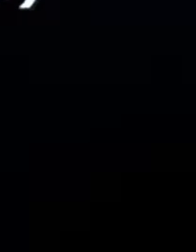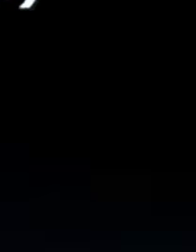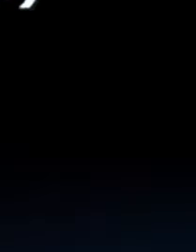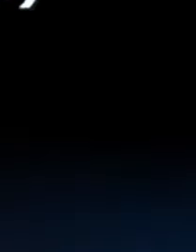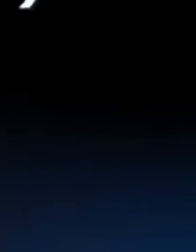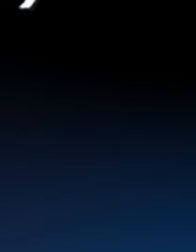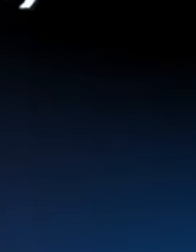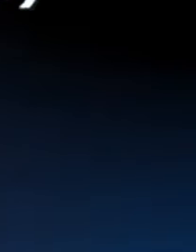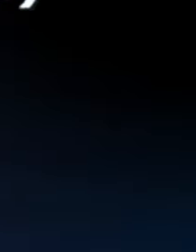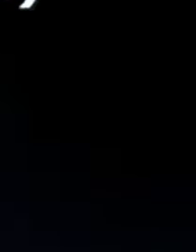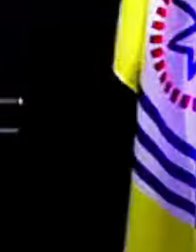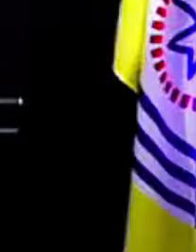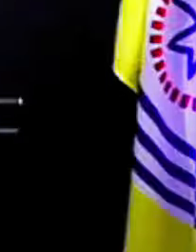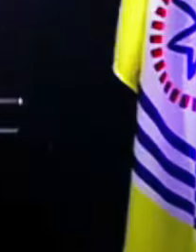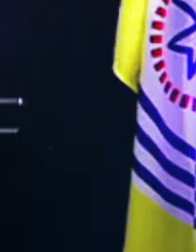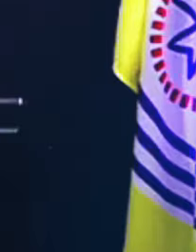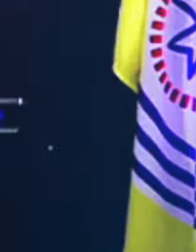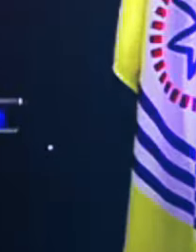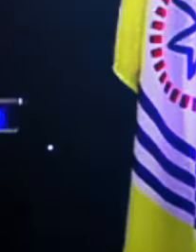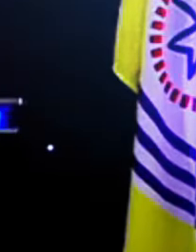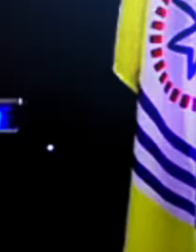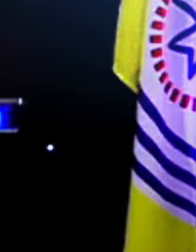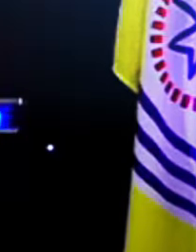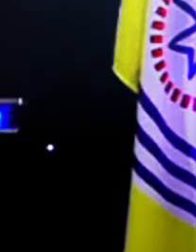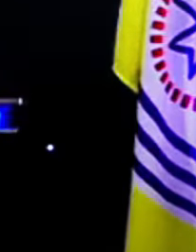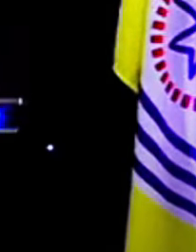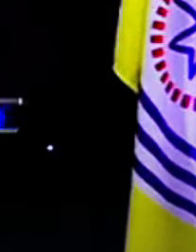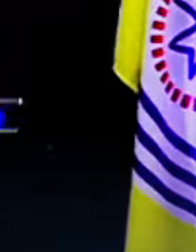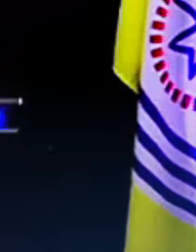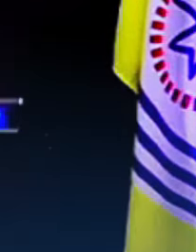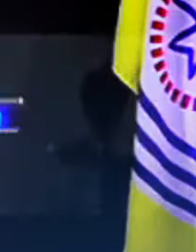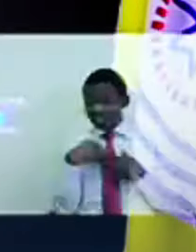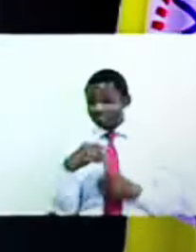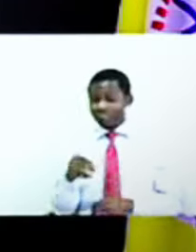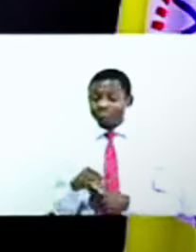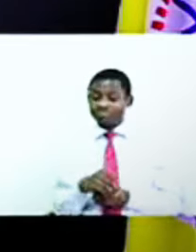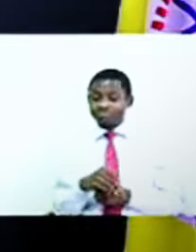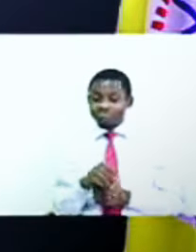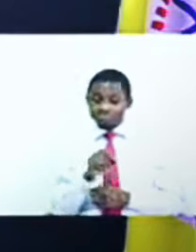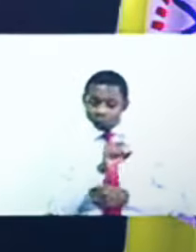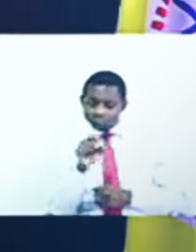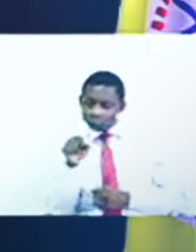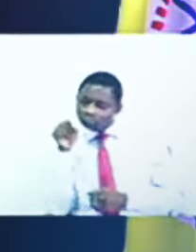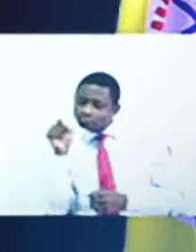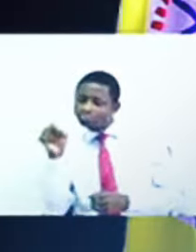Now, I want you to look at me here.